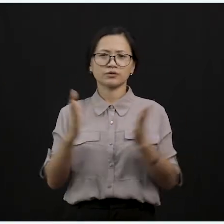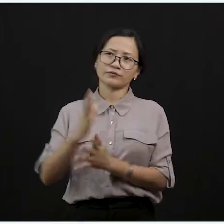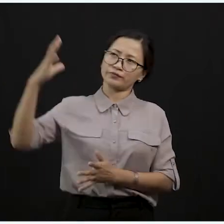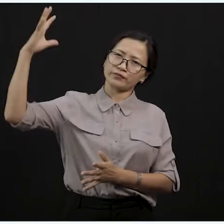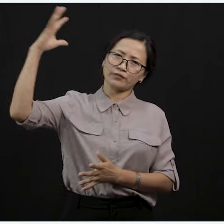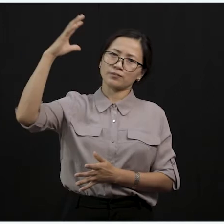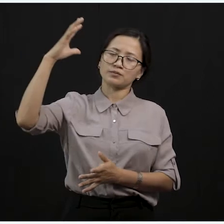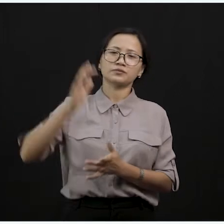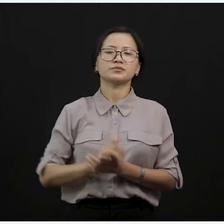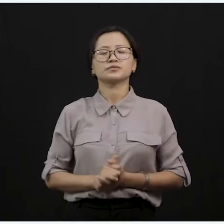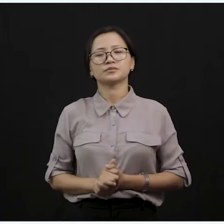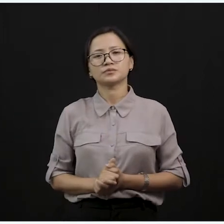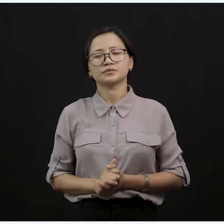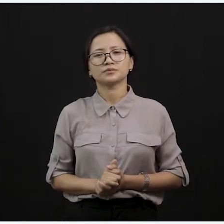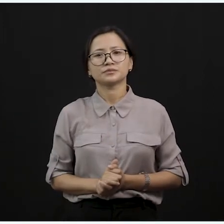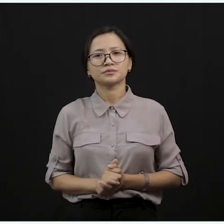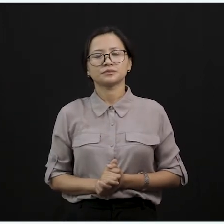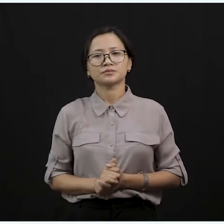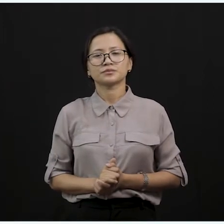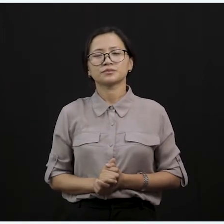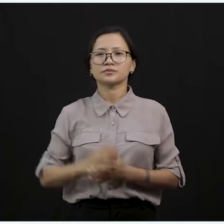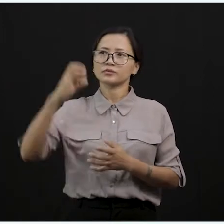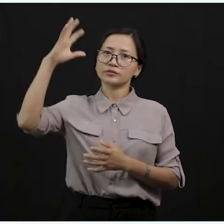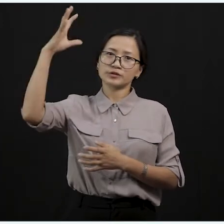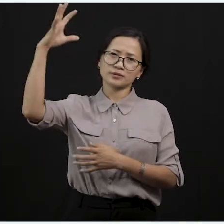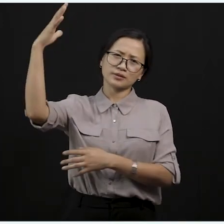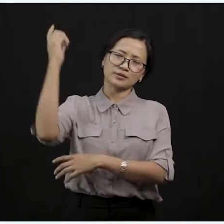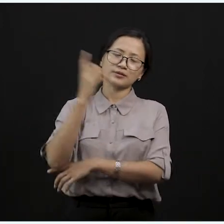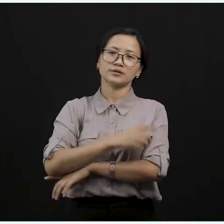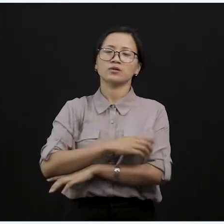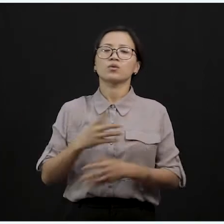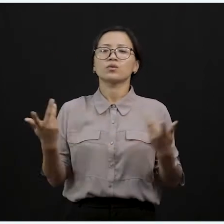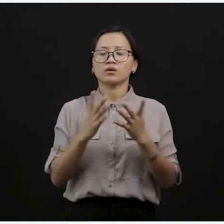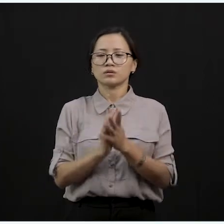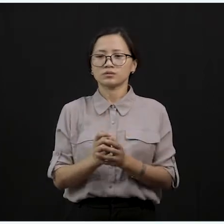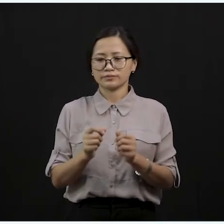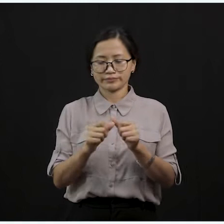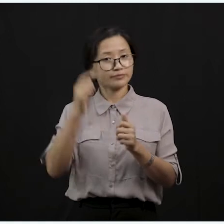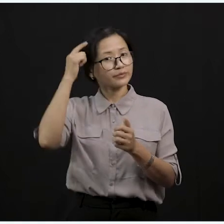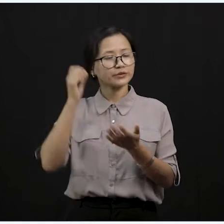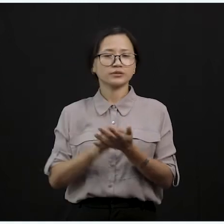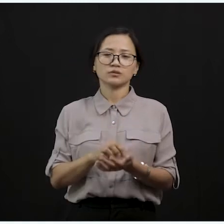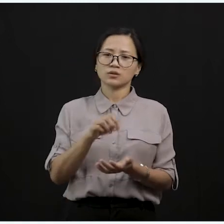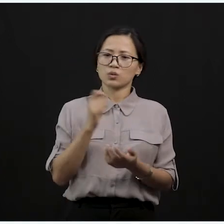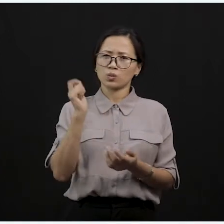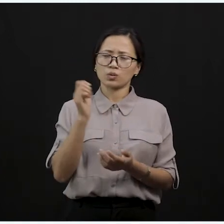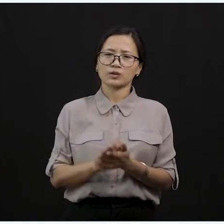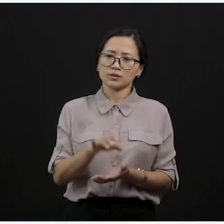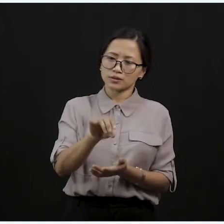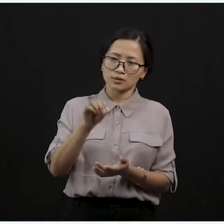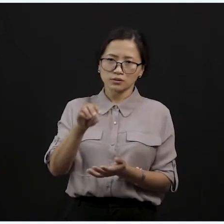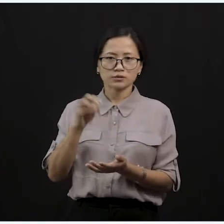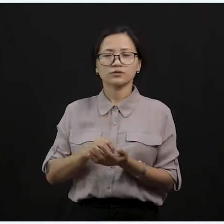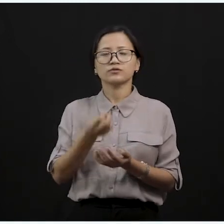heat from the sun. And during the sunny day, we have seen how the ants were working, collecting the food. And